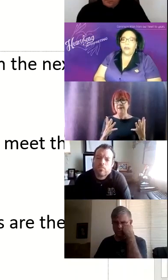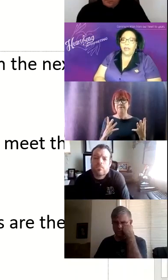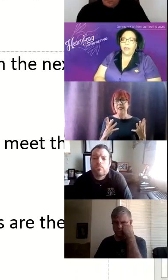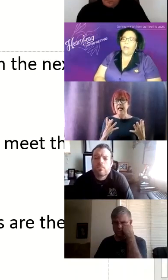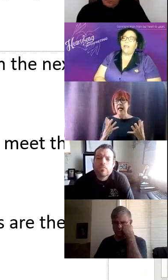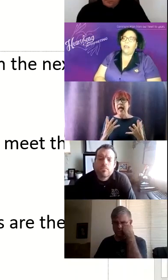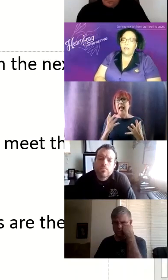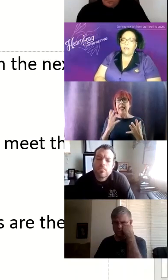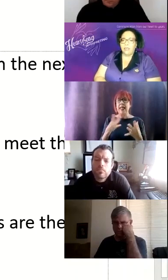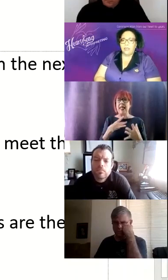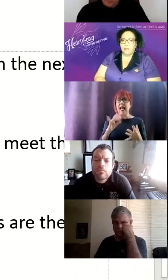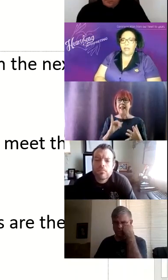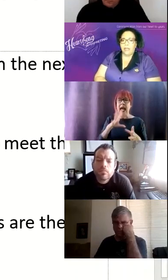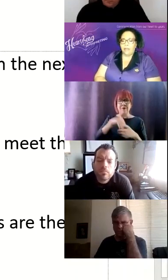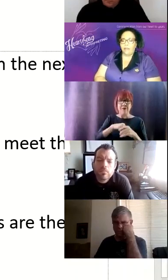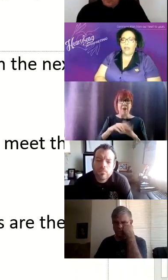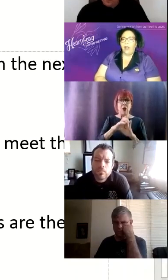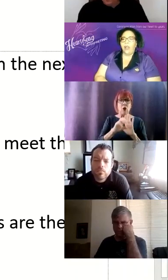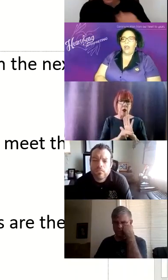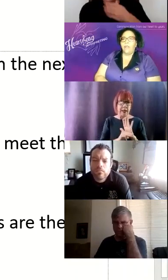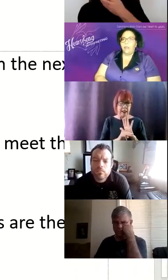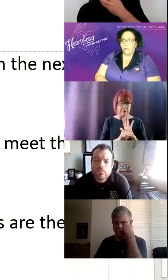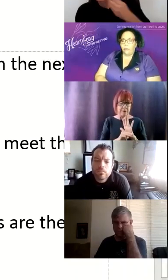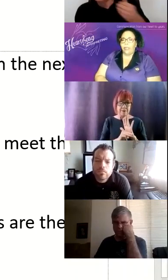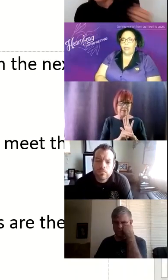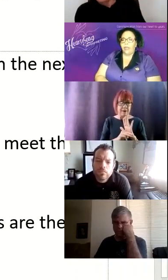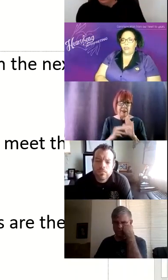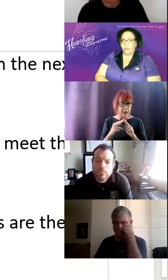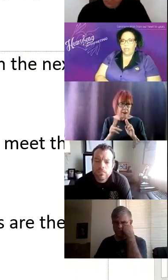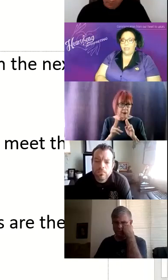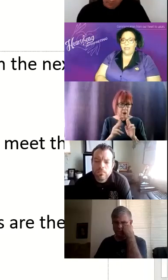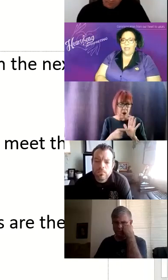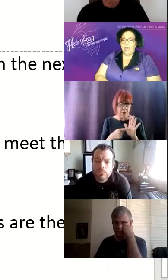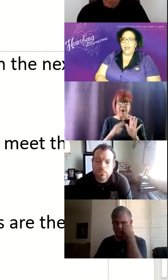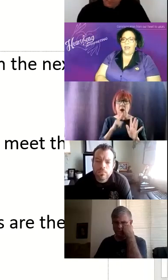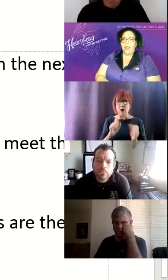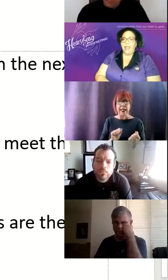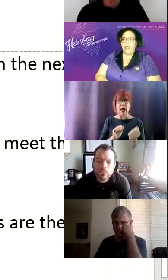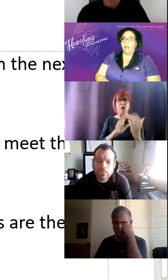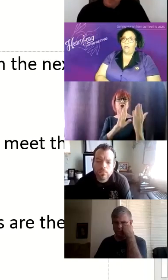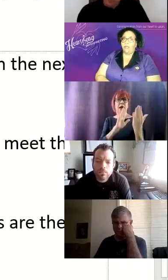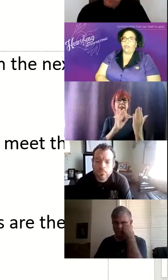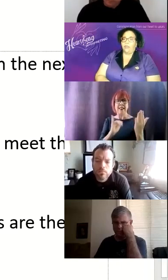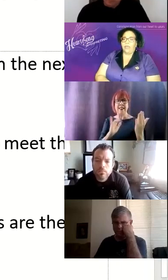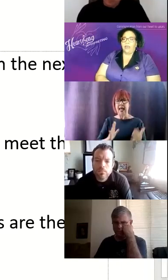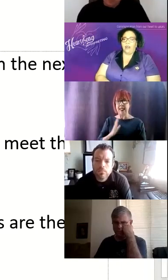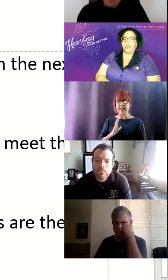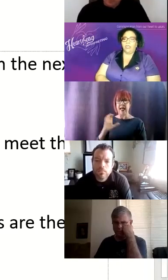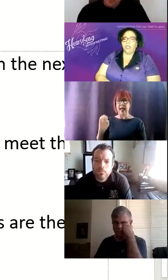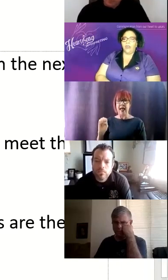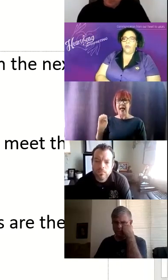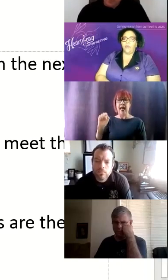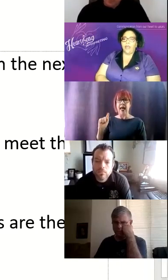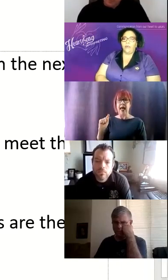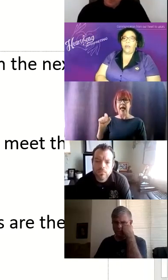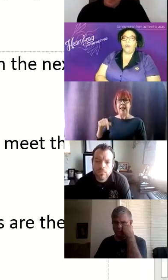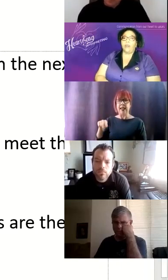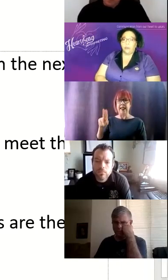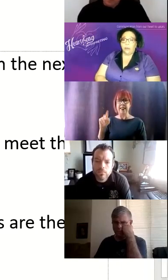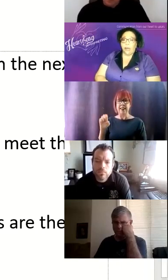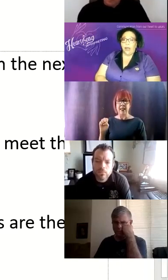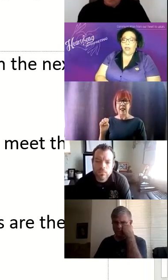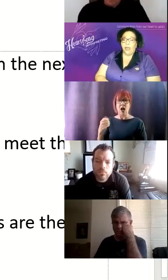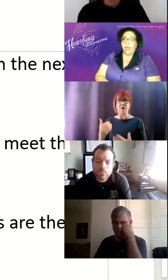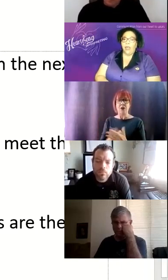of the curriculum, I'd love to see something in there that really addresses that etiquette of this new technology and new way that we